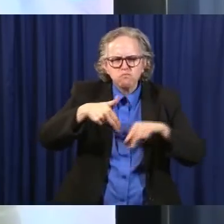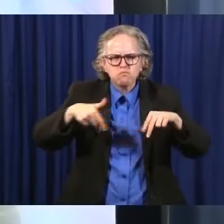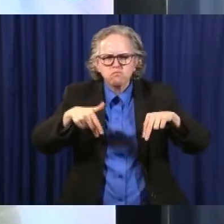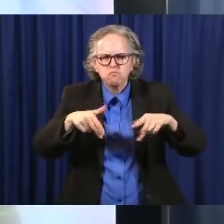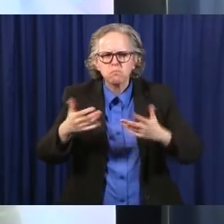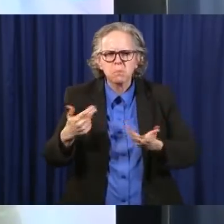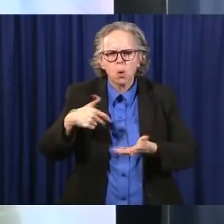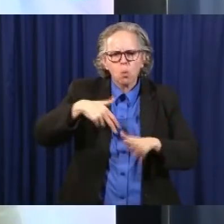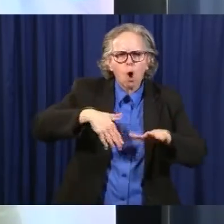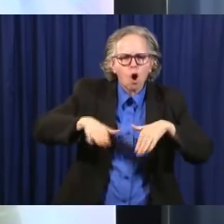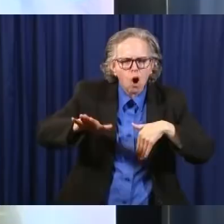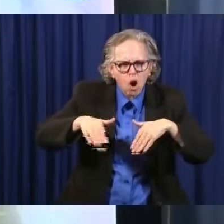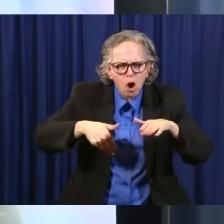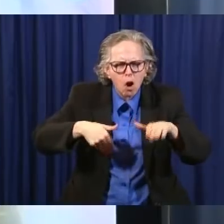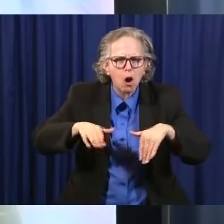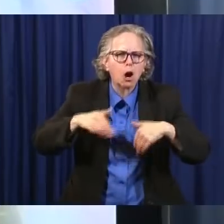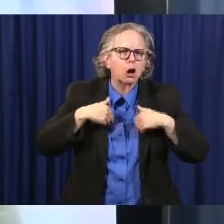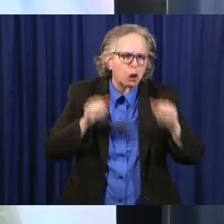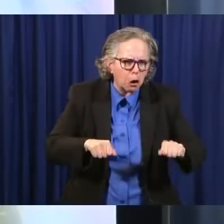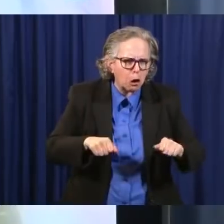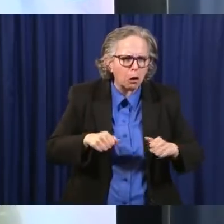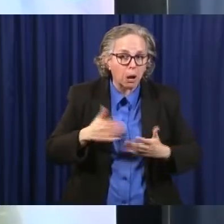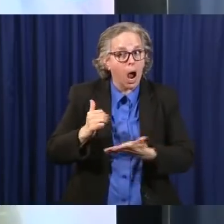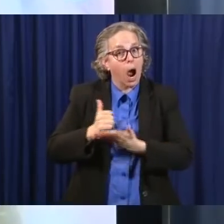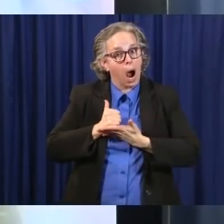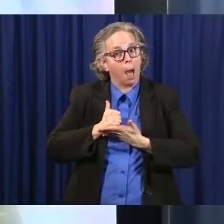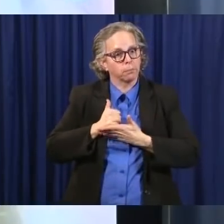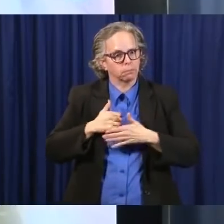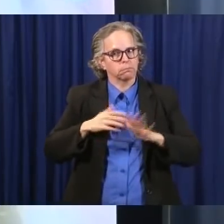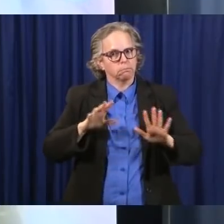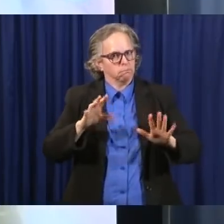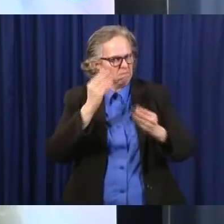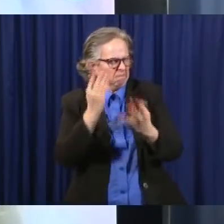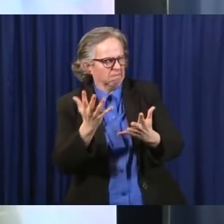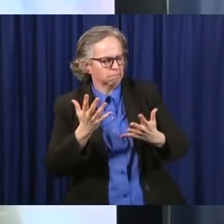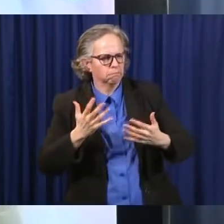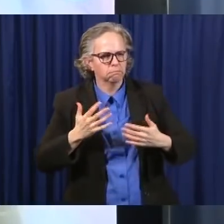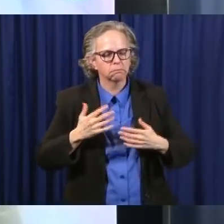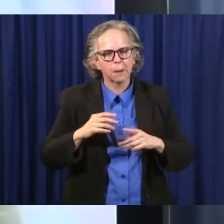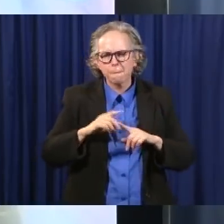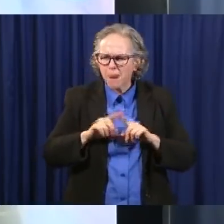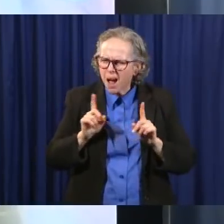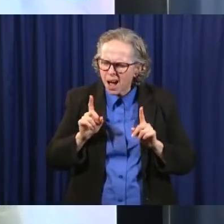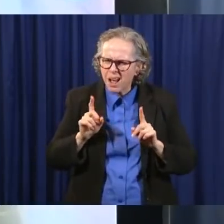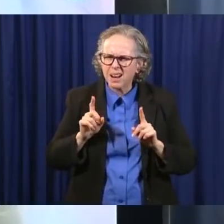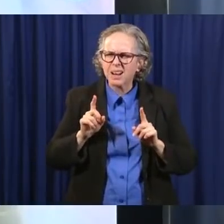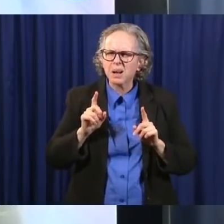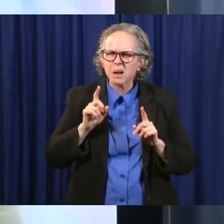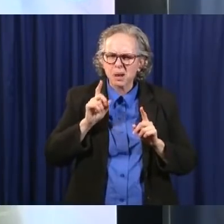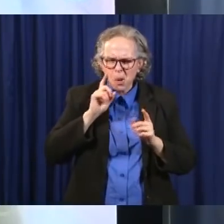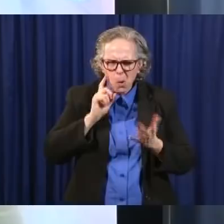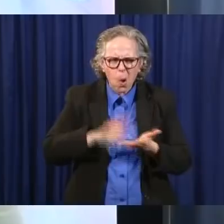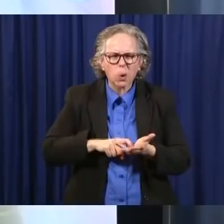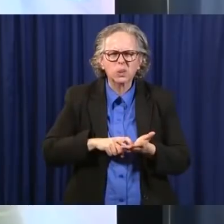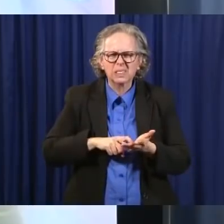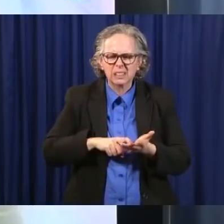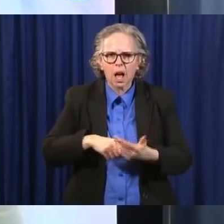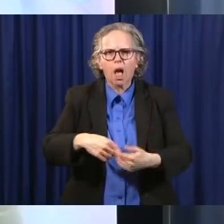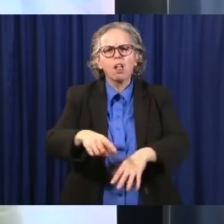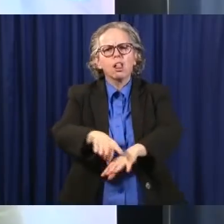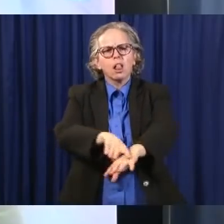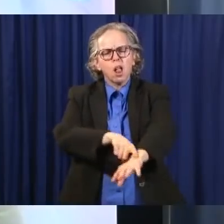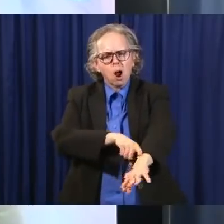bit, which really helped, I think. But it does take a very long time